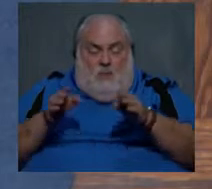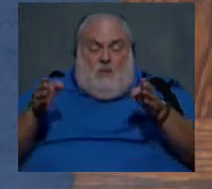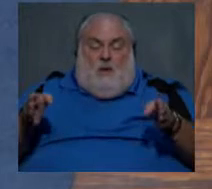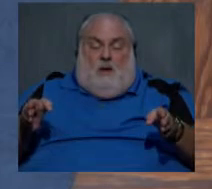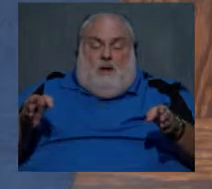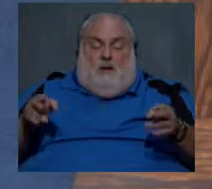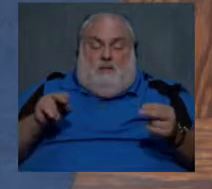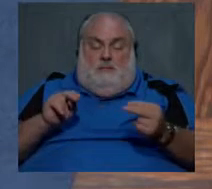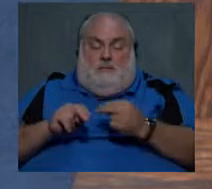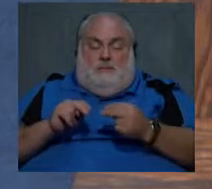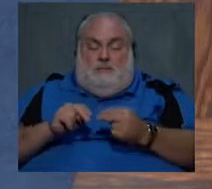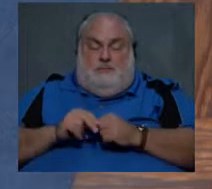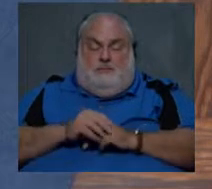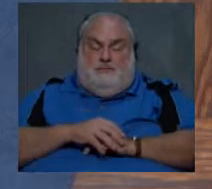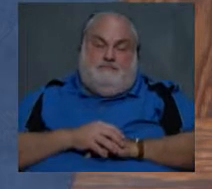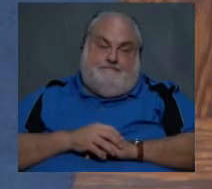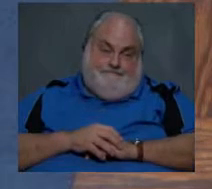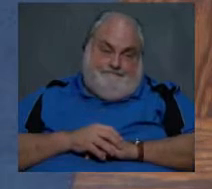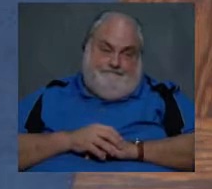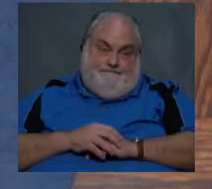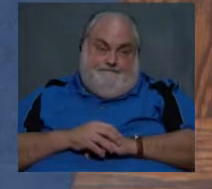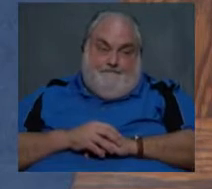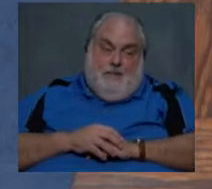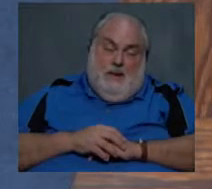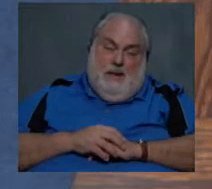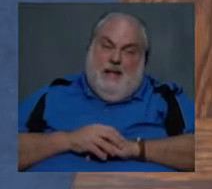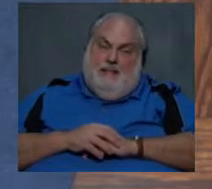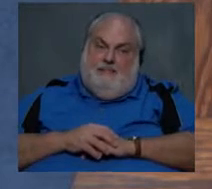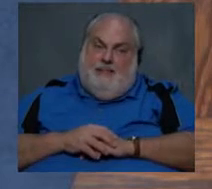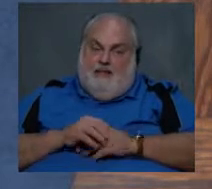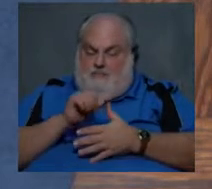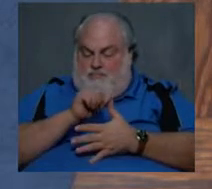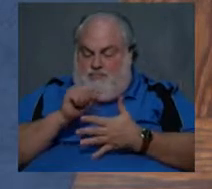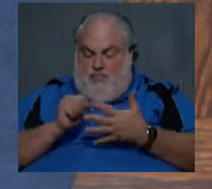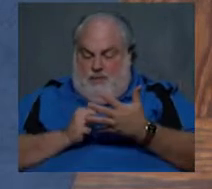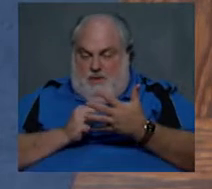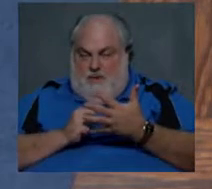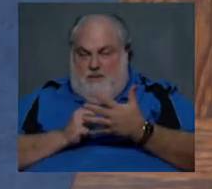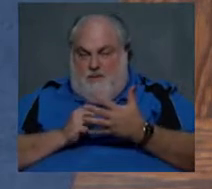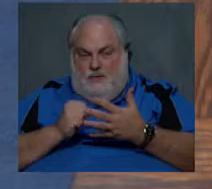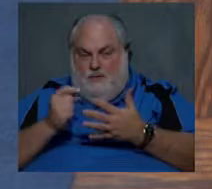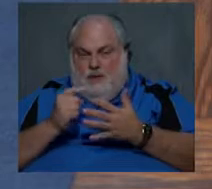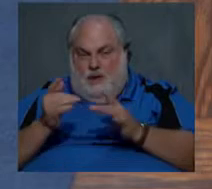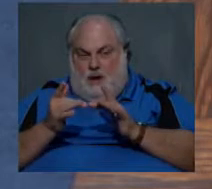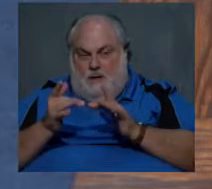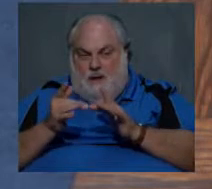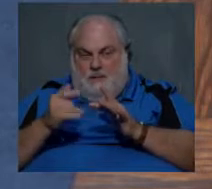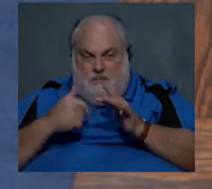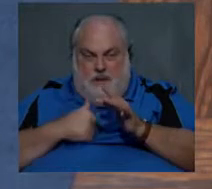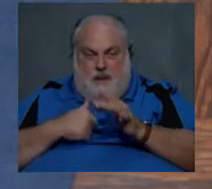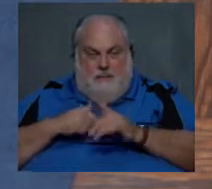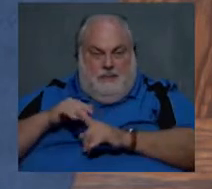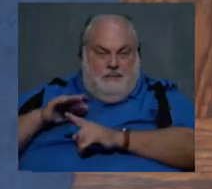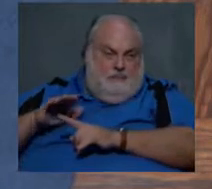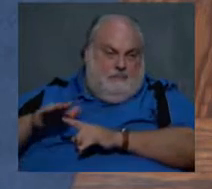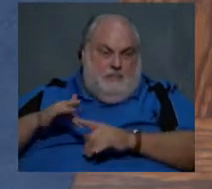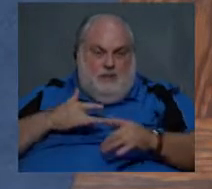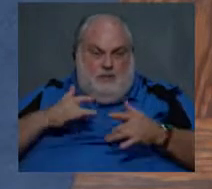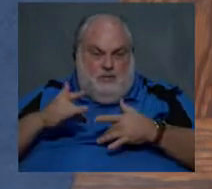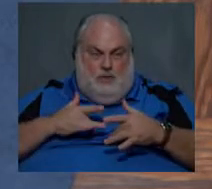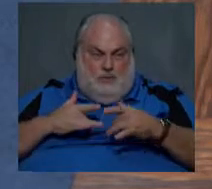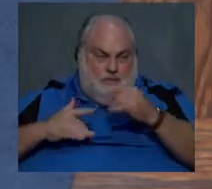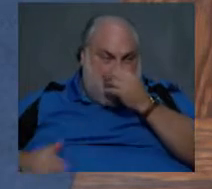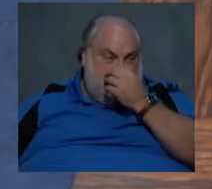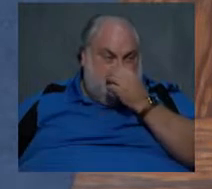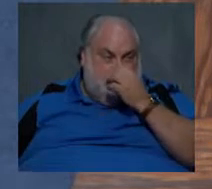their property. I say that's not my individual concern, but I'm speaking for somebody else who contacted me about concern in the neighborhood.